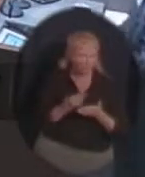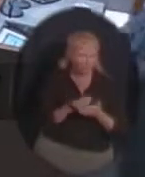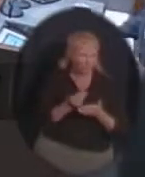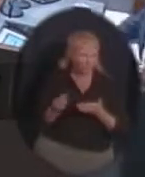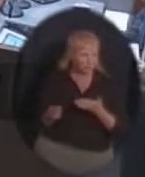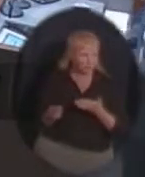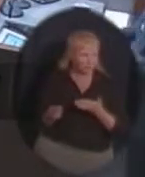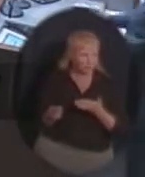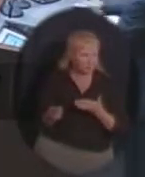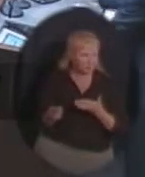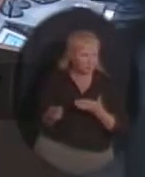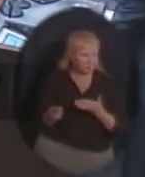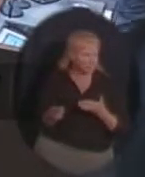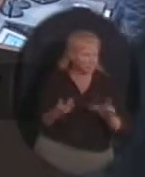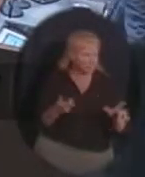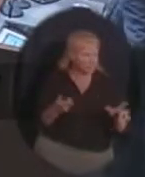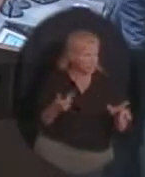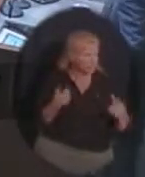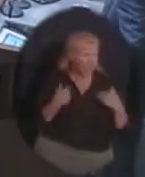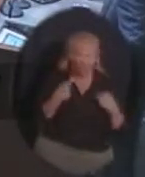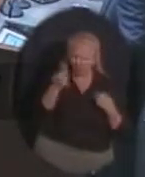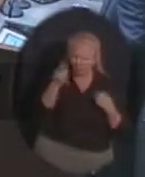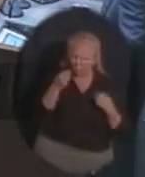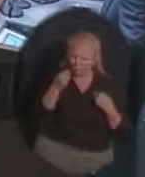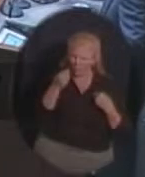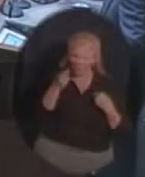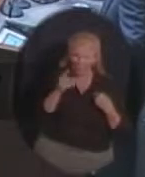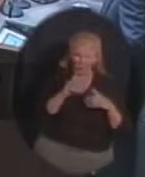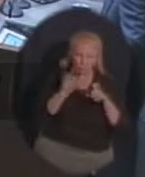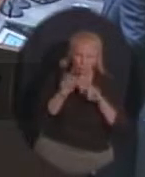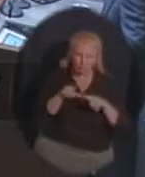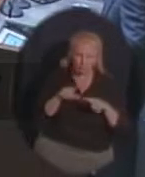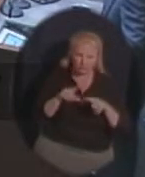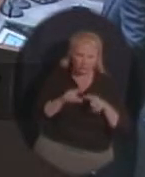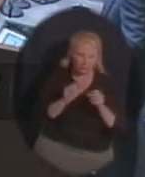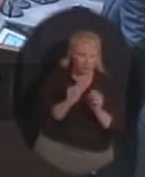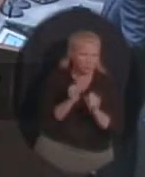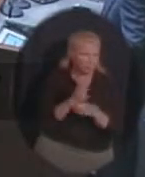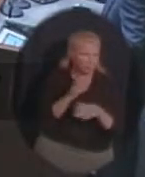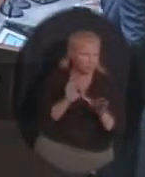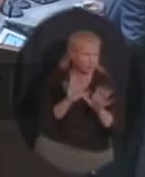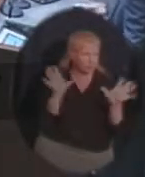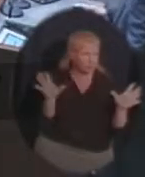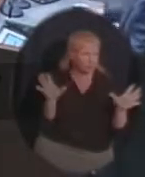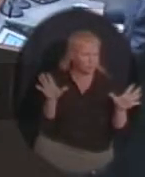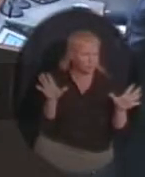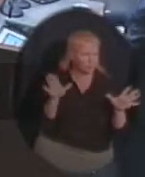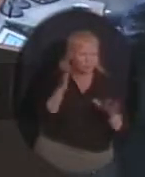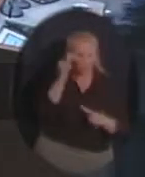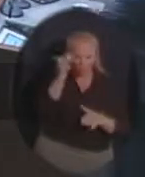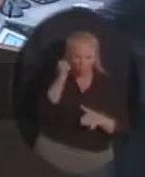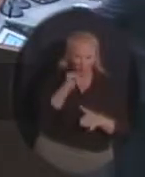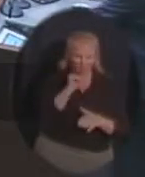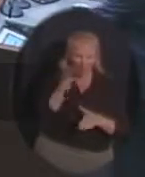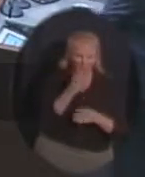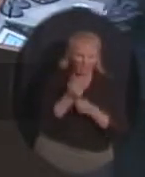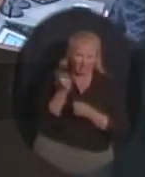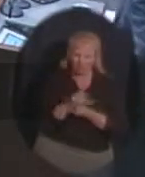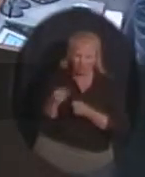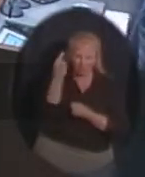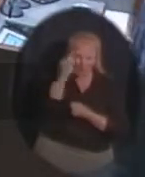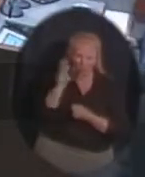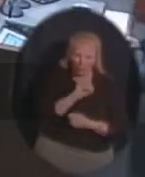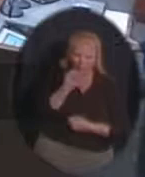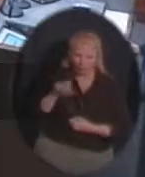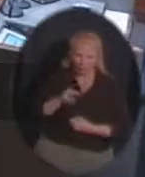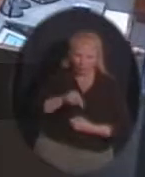Okay. I have one clarification question on that. Sure. Just why are we not getting any for Olathe North?